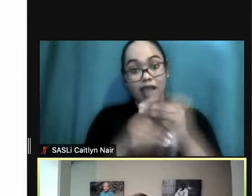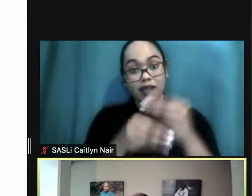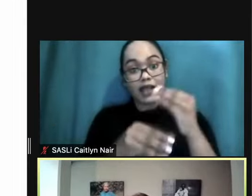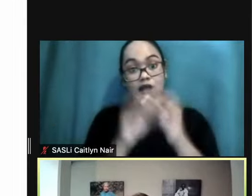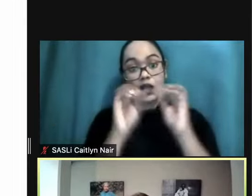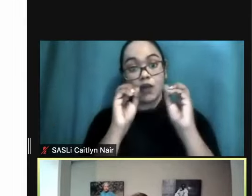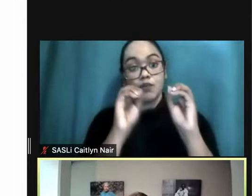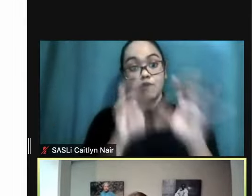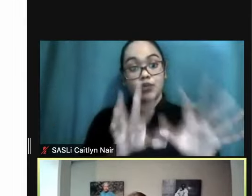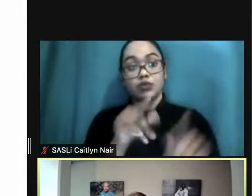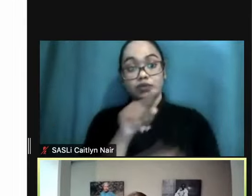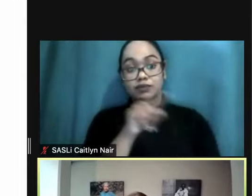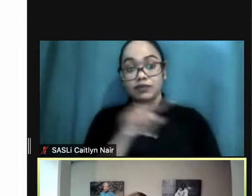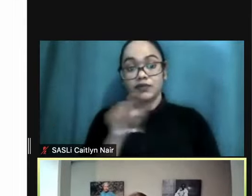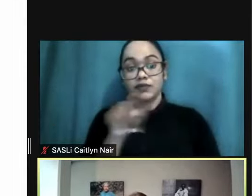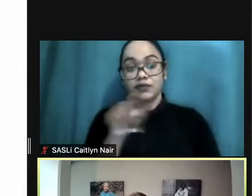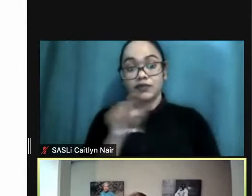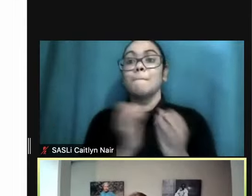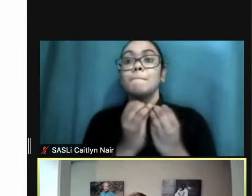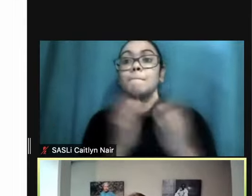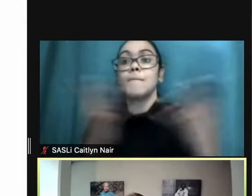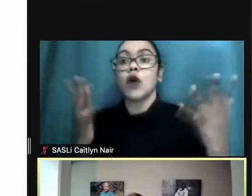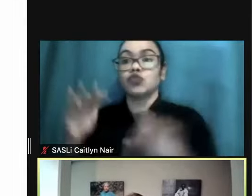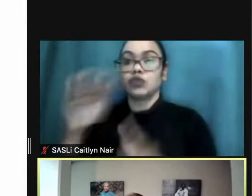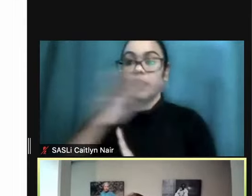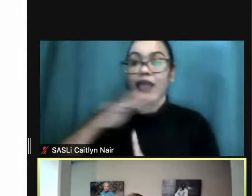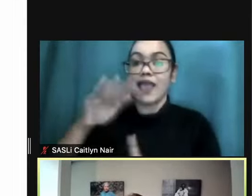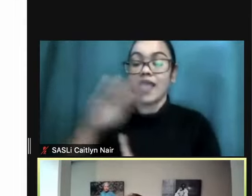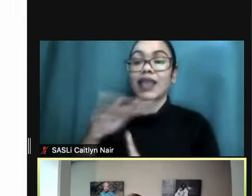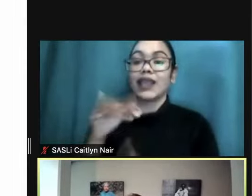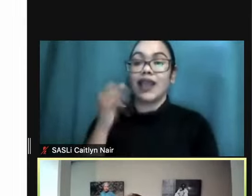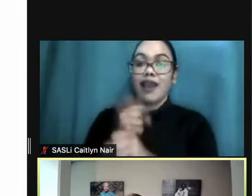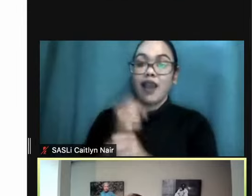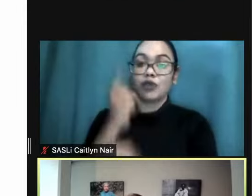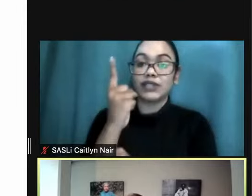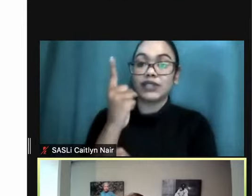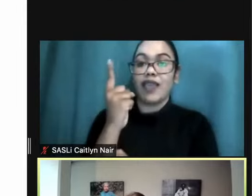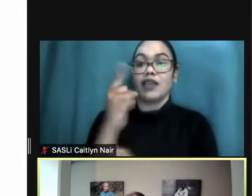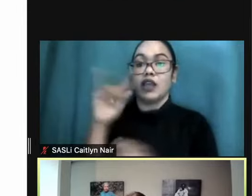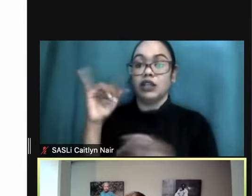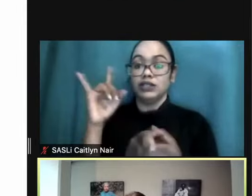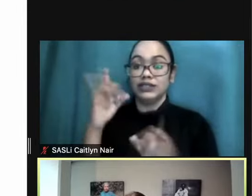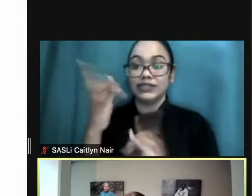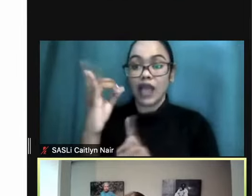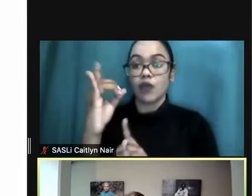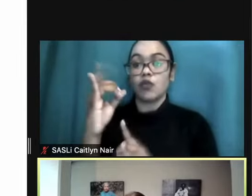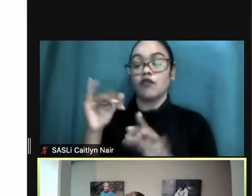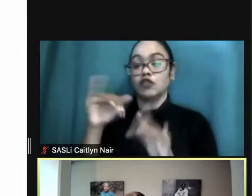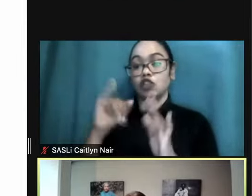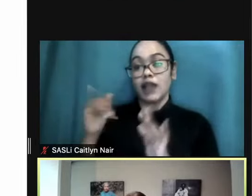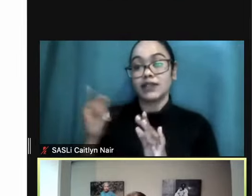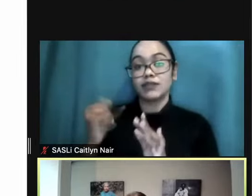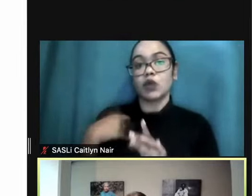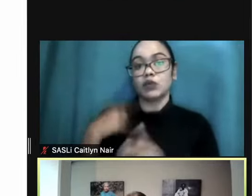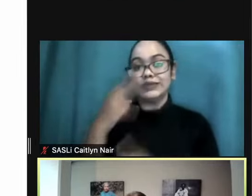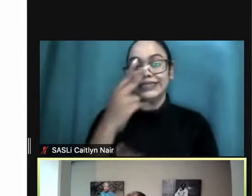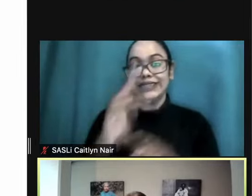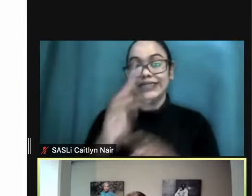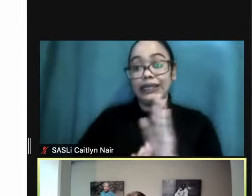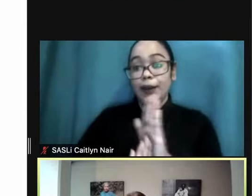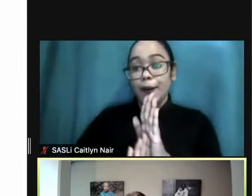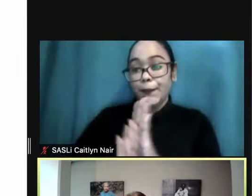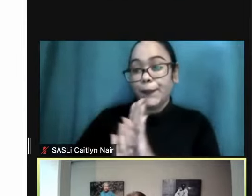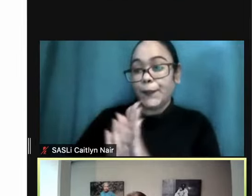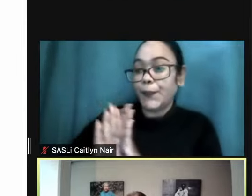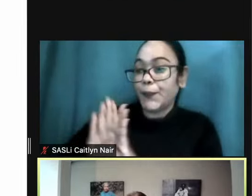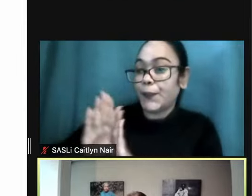that show that in many areas of Gauteng, city of Johannesburg, we see in the last few days this fast increase of infections with a sustainable